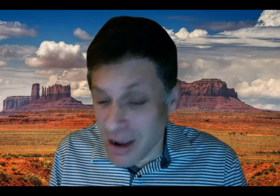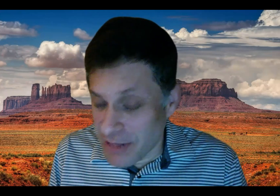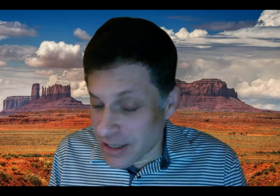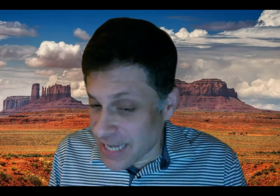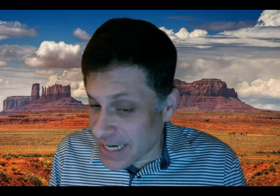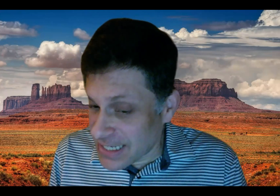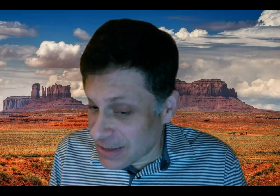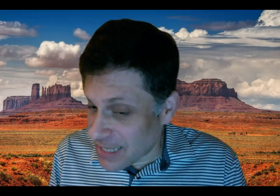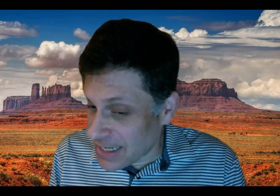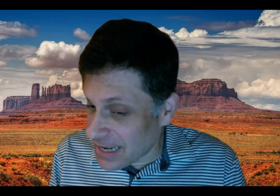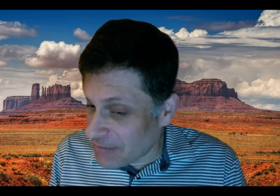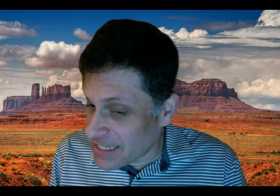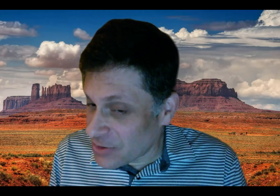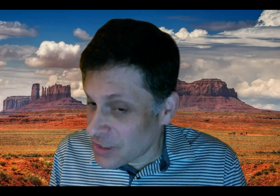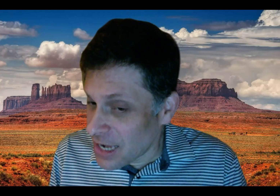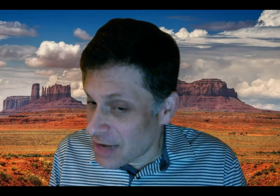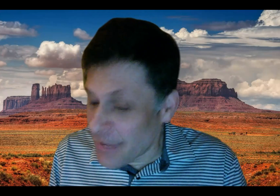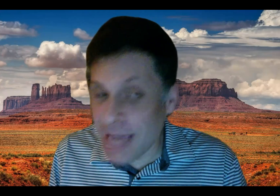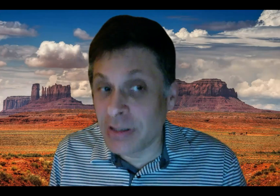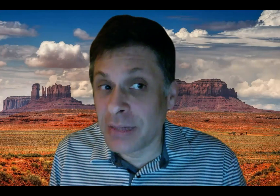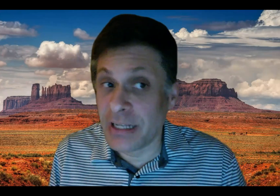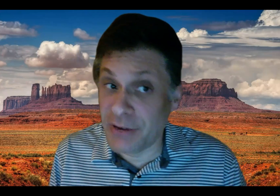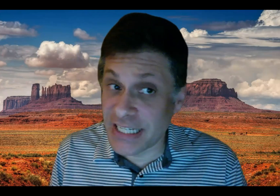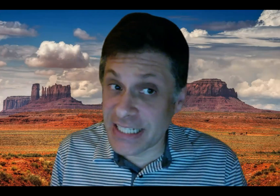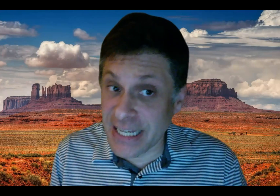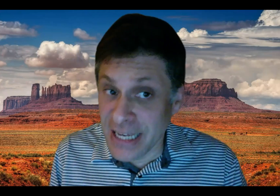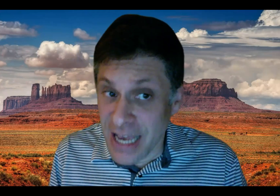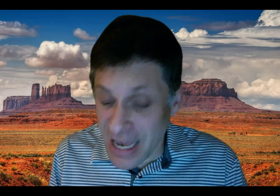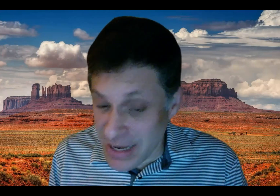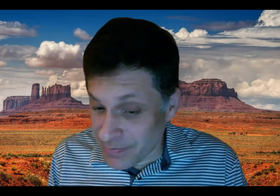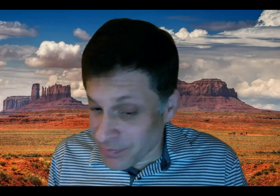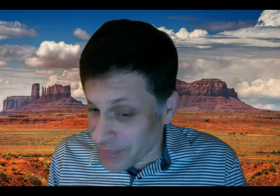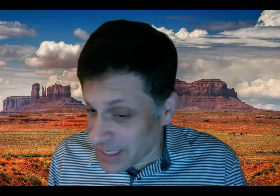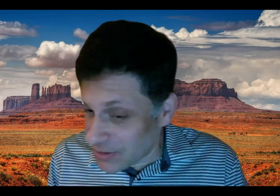within our state, then went to ABLE, Ability 360,